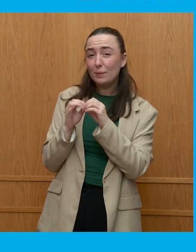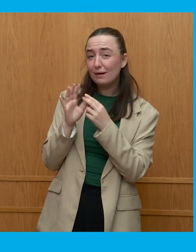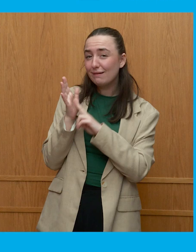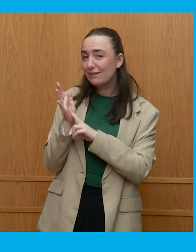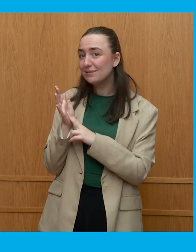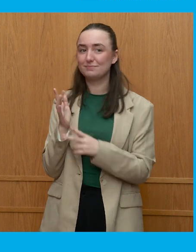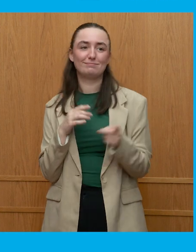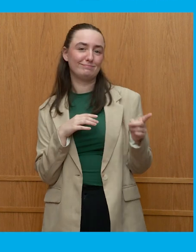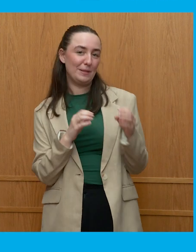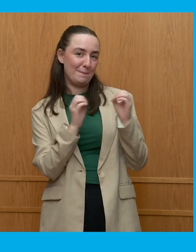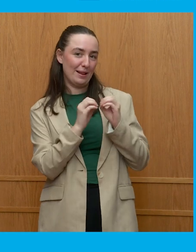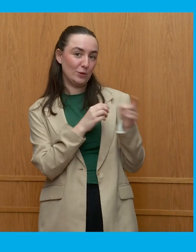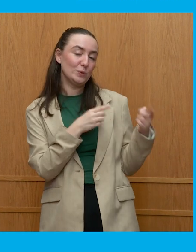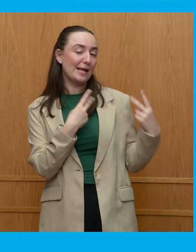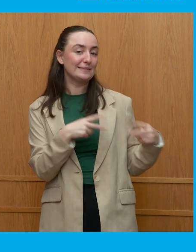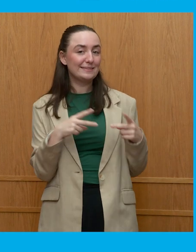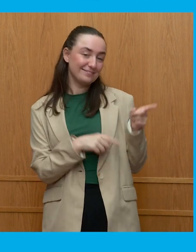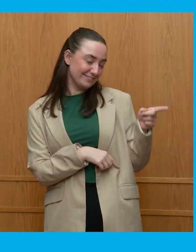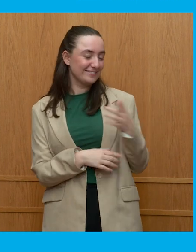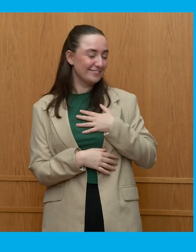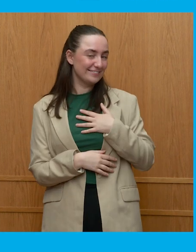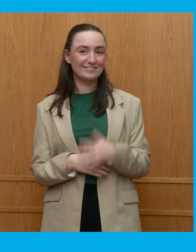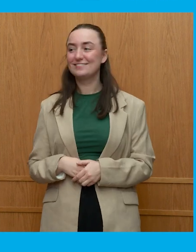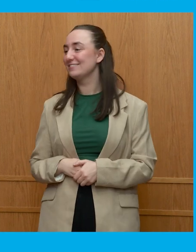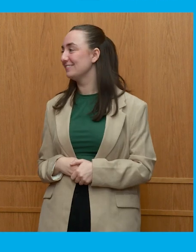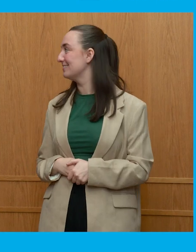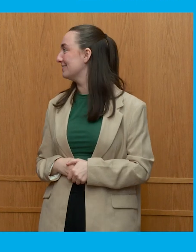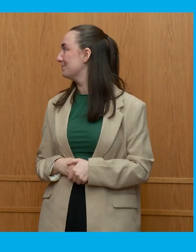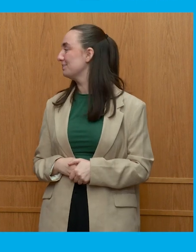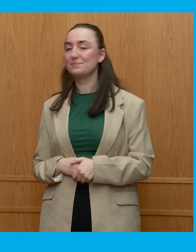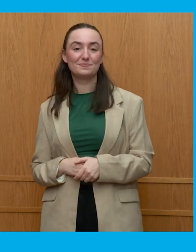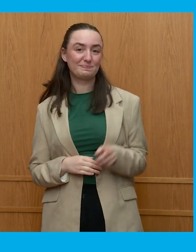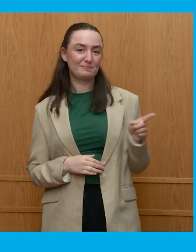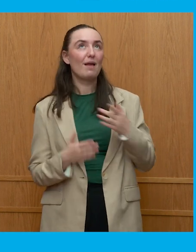Benedetta. I'd love to celebrate with that.